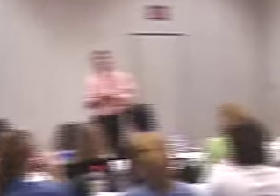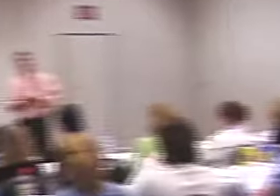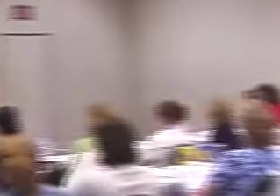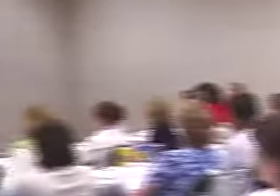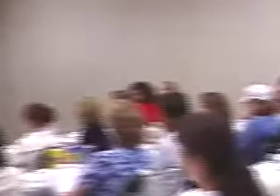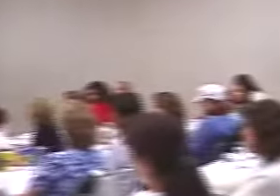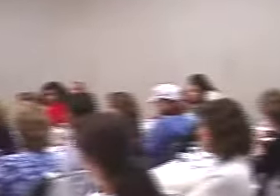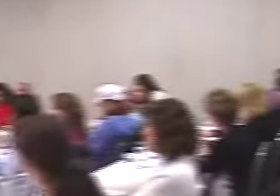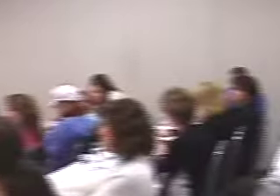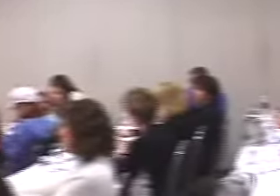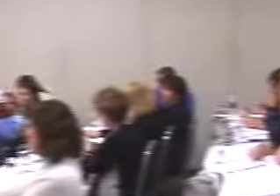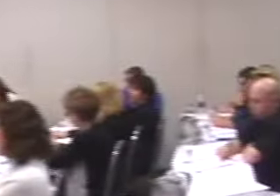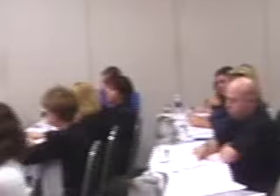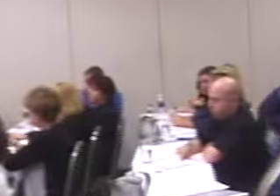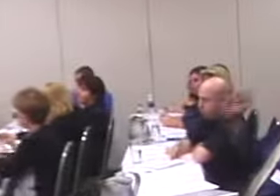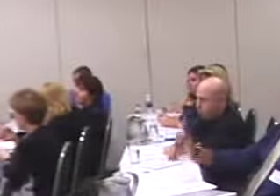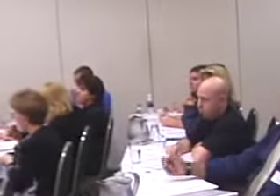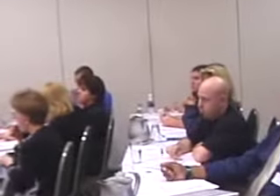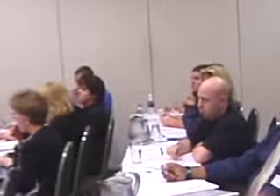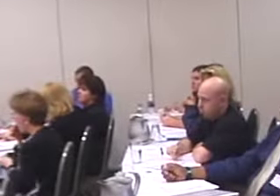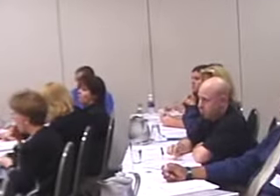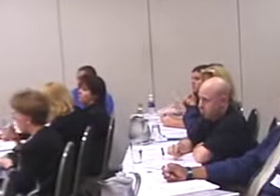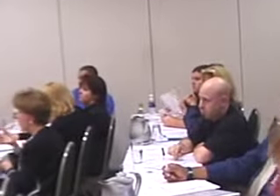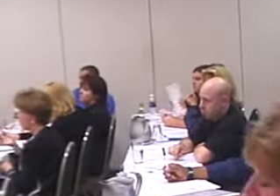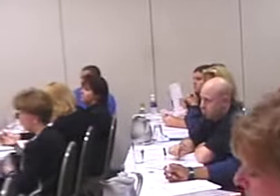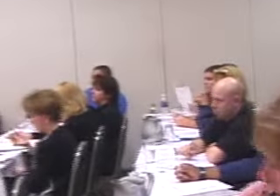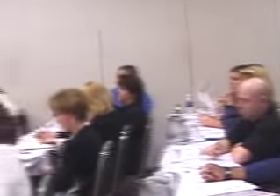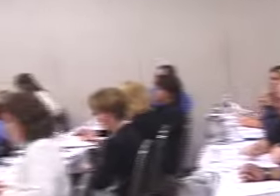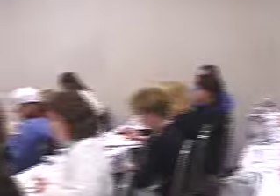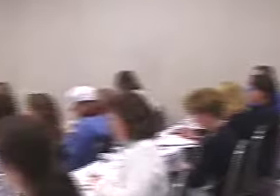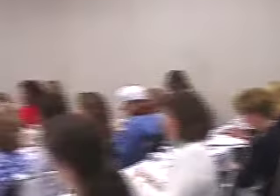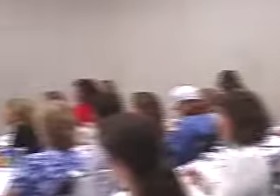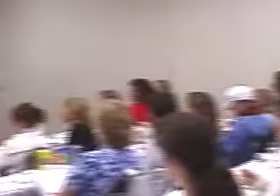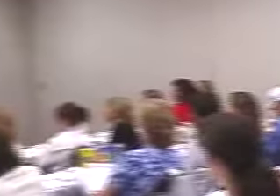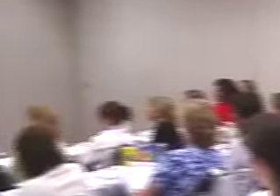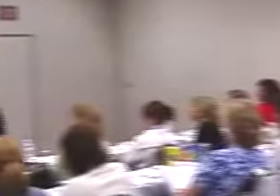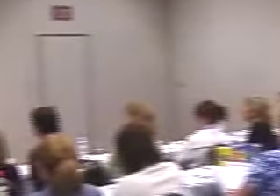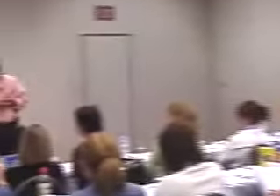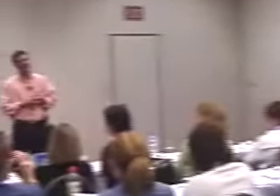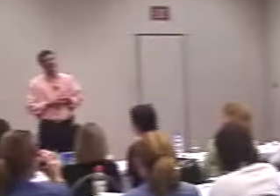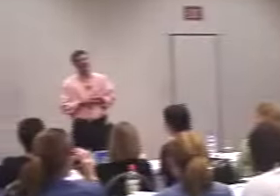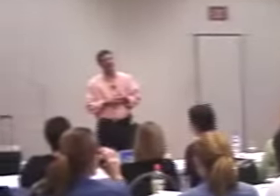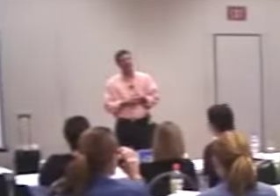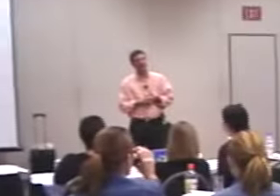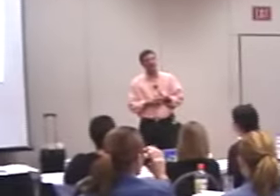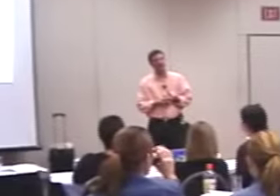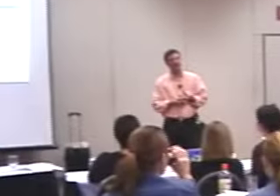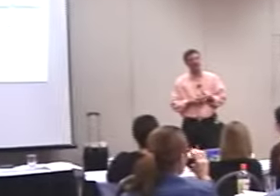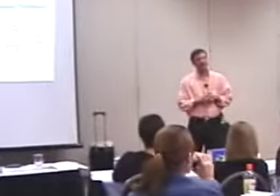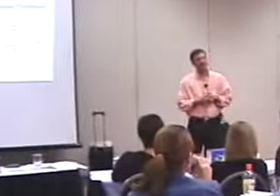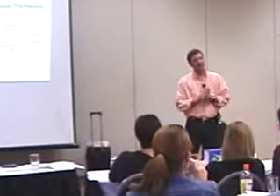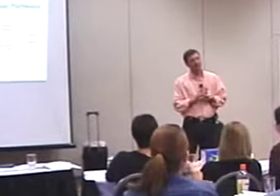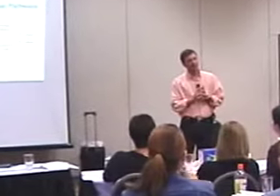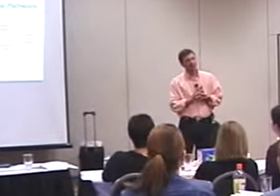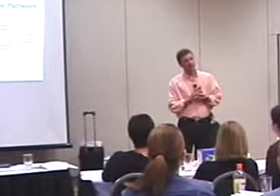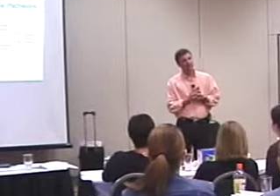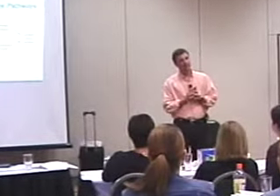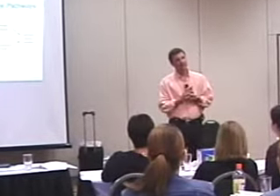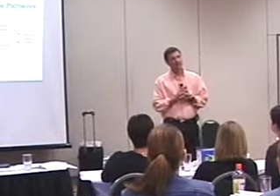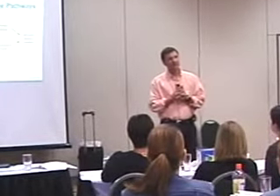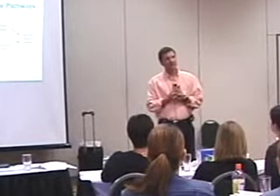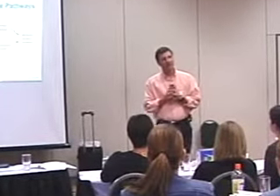How is she with other teachers? Around the table, she has the same basic set of problems with all the teachers except for